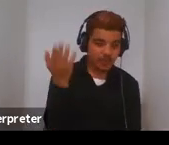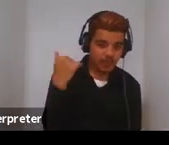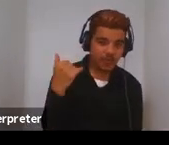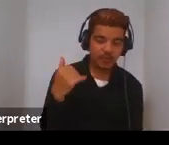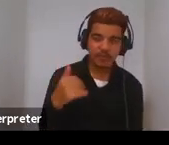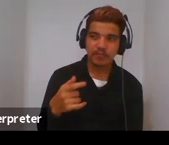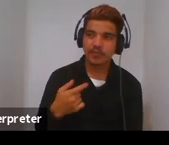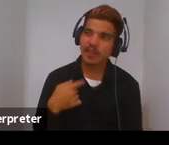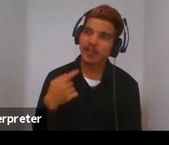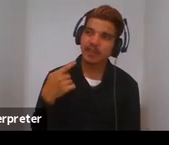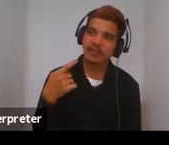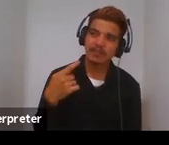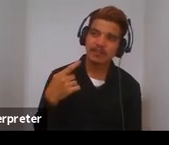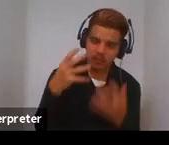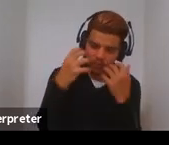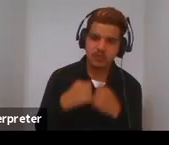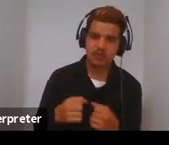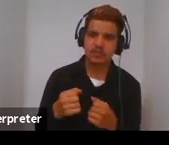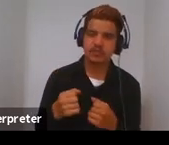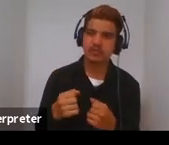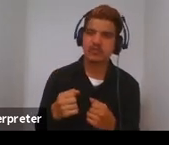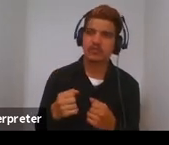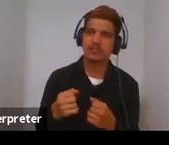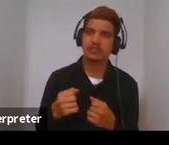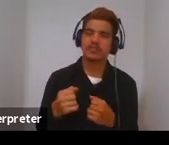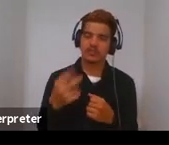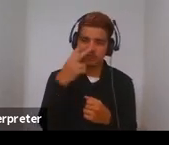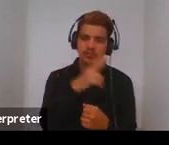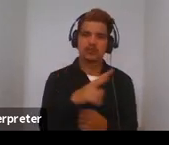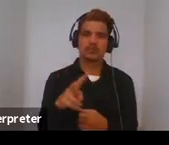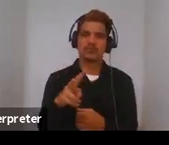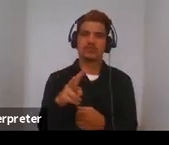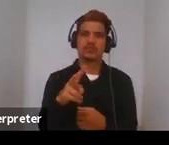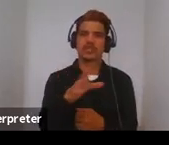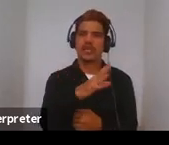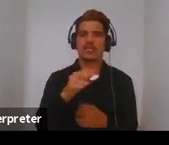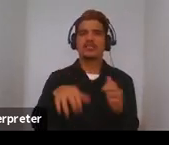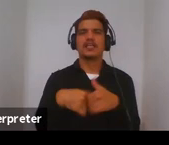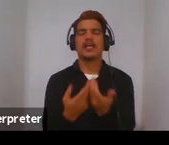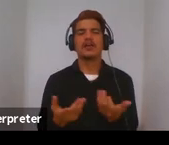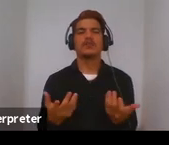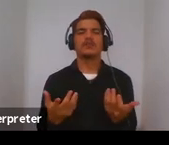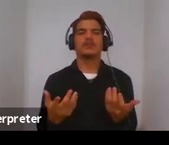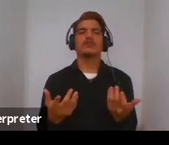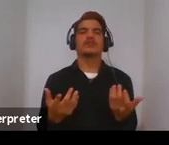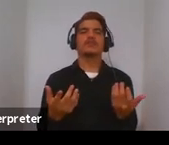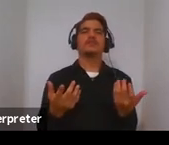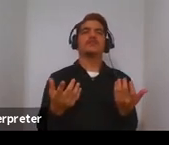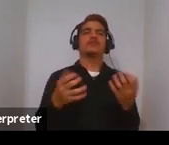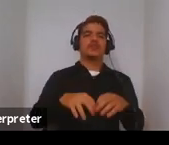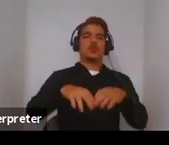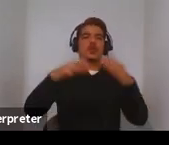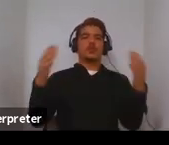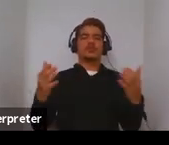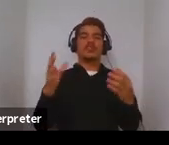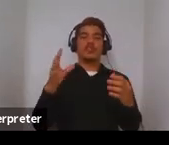worthwhile to just take a moment to look at this and how it also starts to unpack the rape culture we live